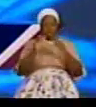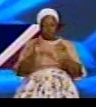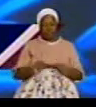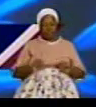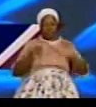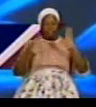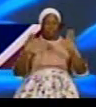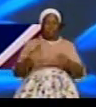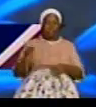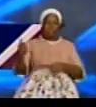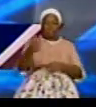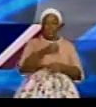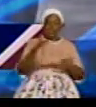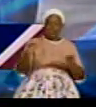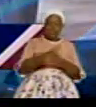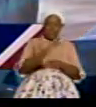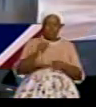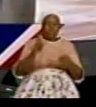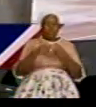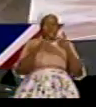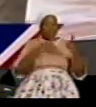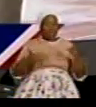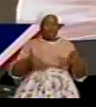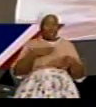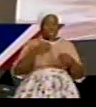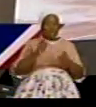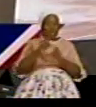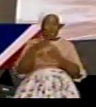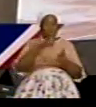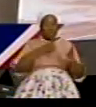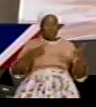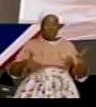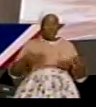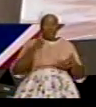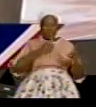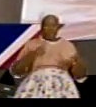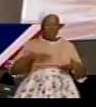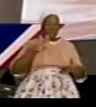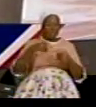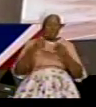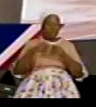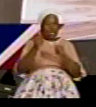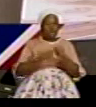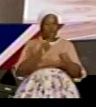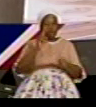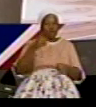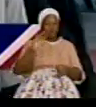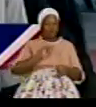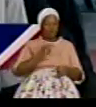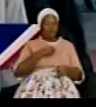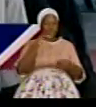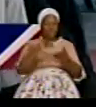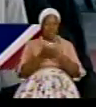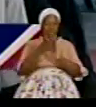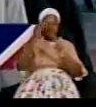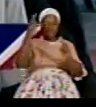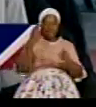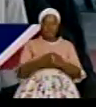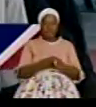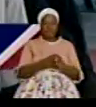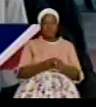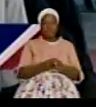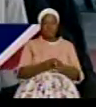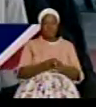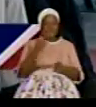yourself fully unto the Lord and the word of the Lord will give to every one of us in Jesus' name. Look